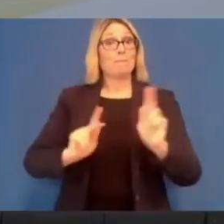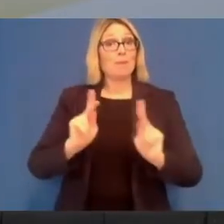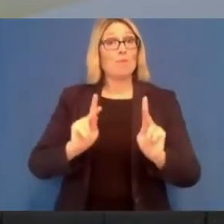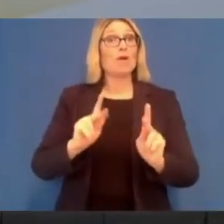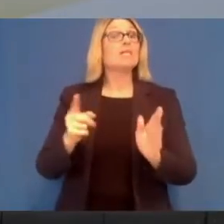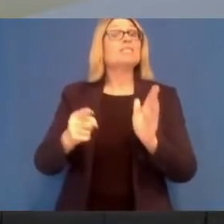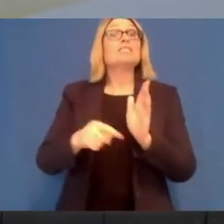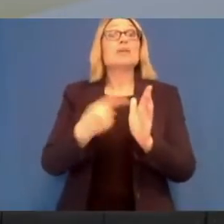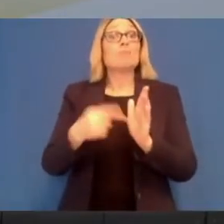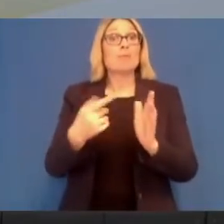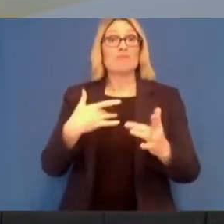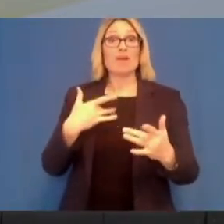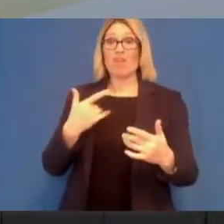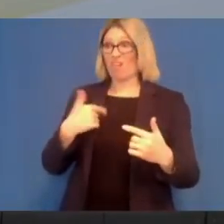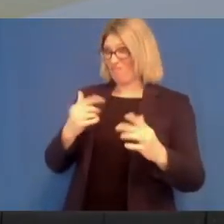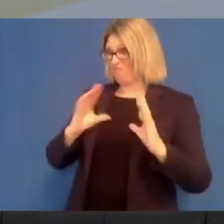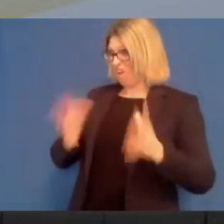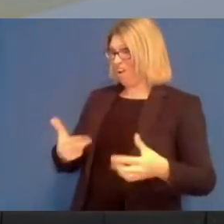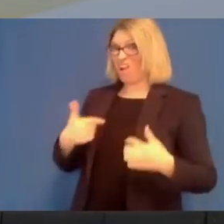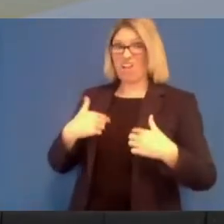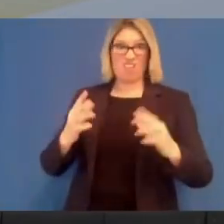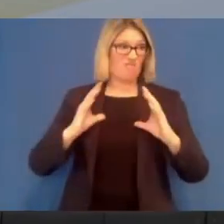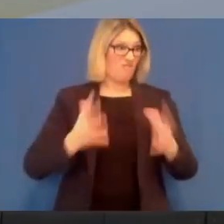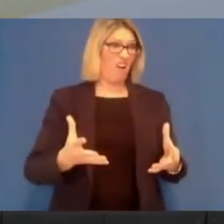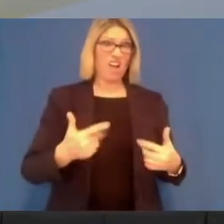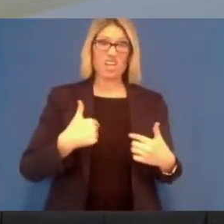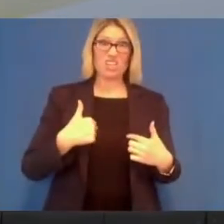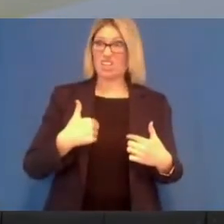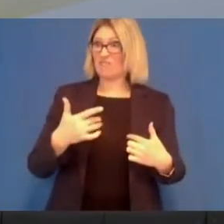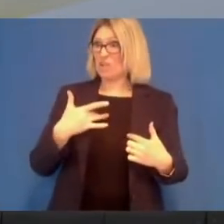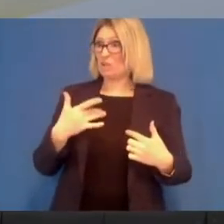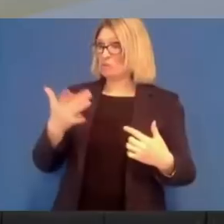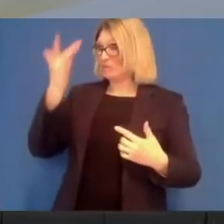symptoms are mild, and they may not